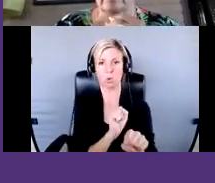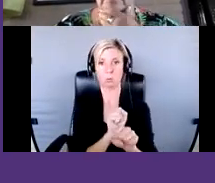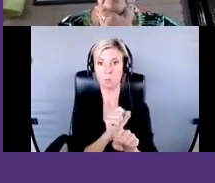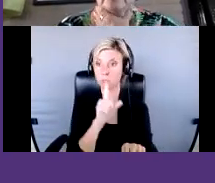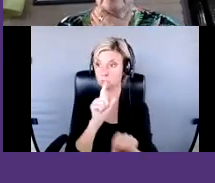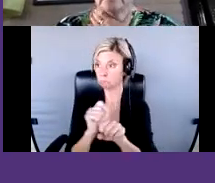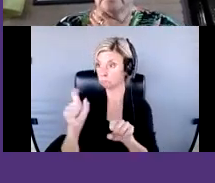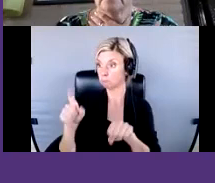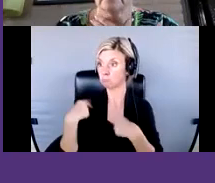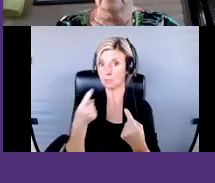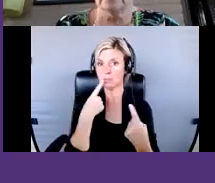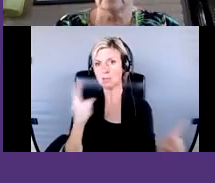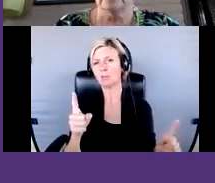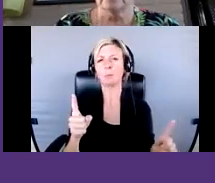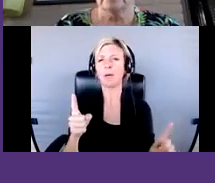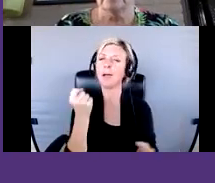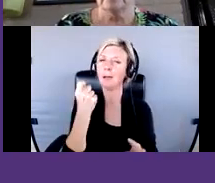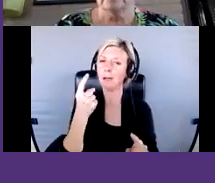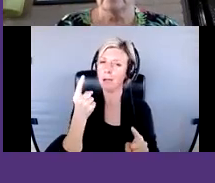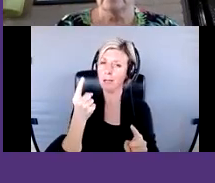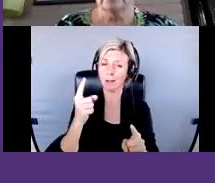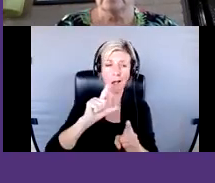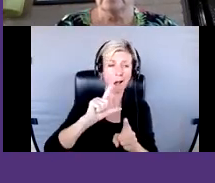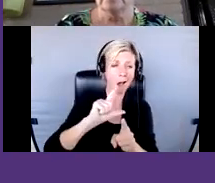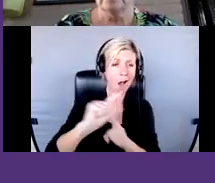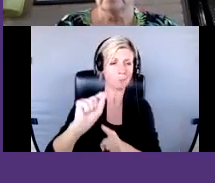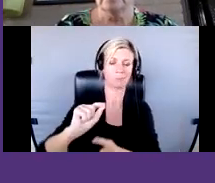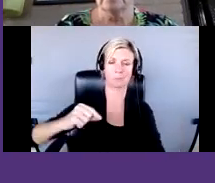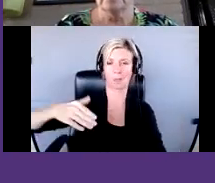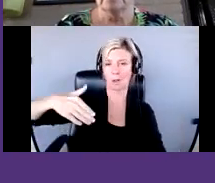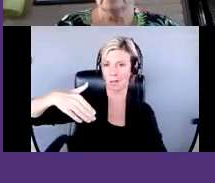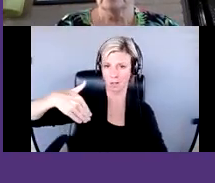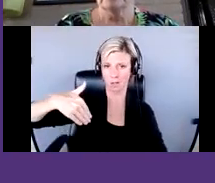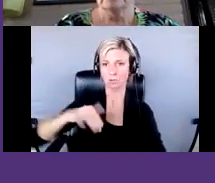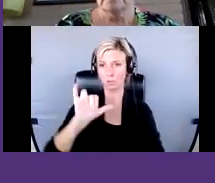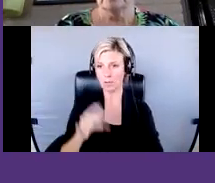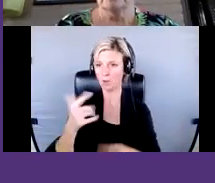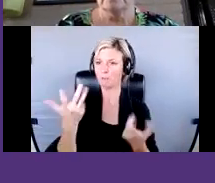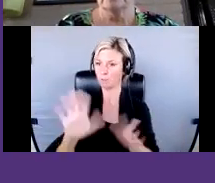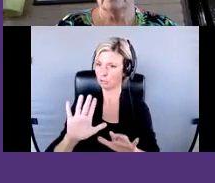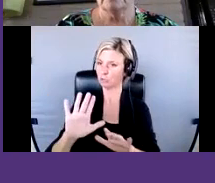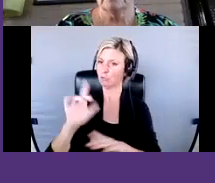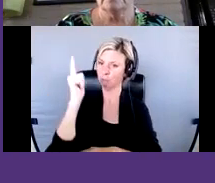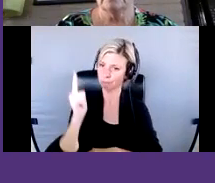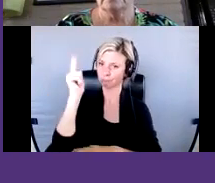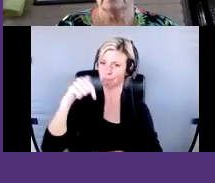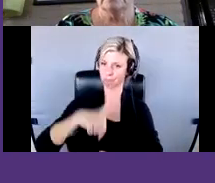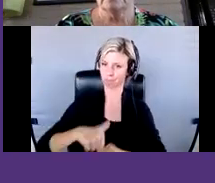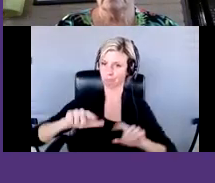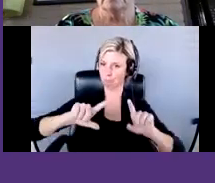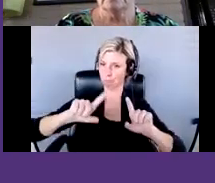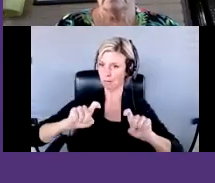uptake that I want it to. So that's why this pilot project has been launched, right? So that we can say,